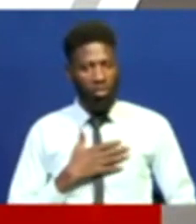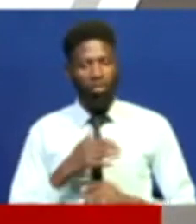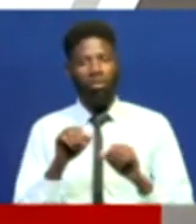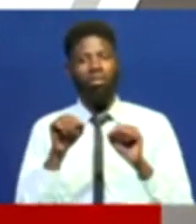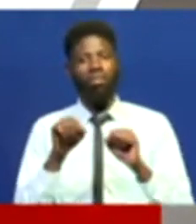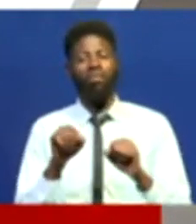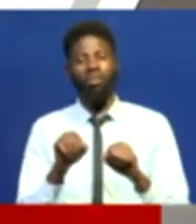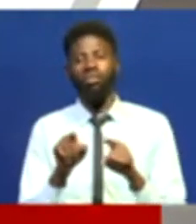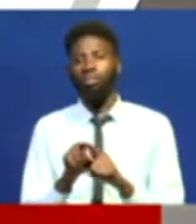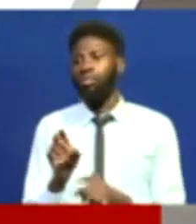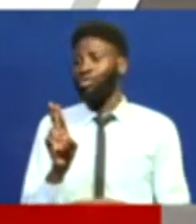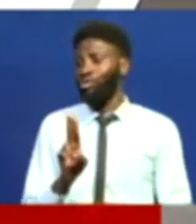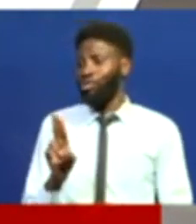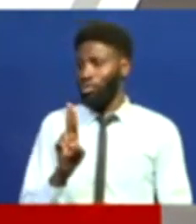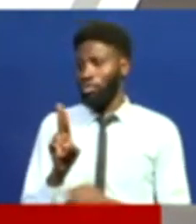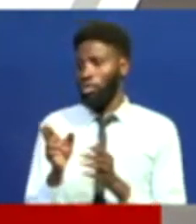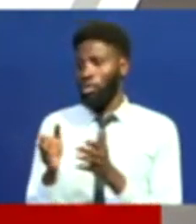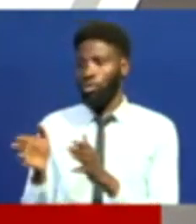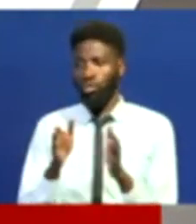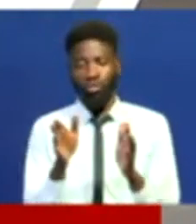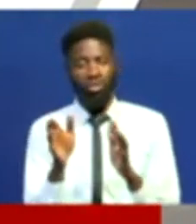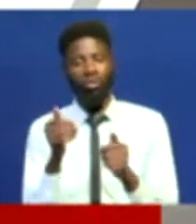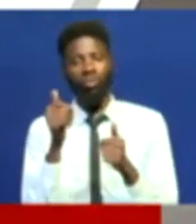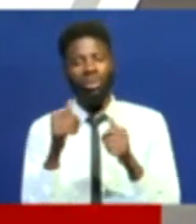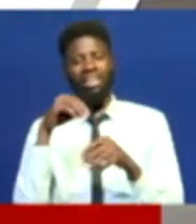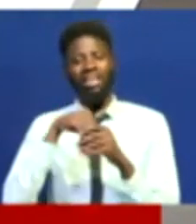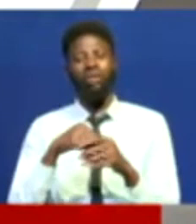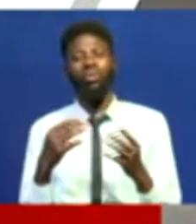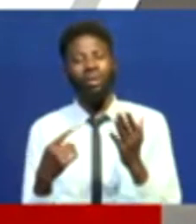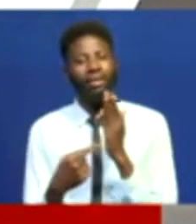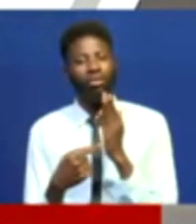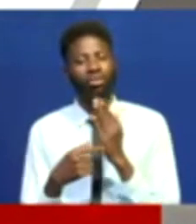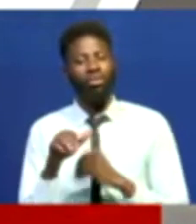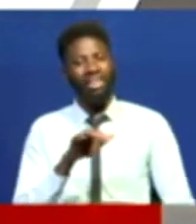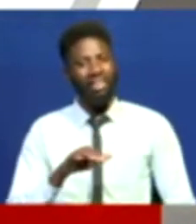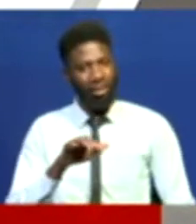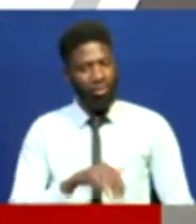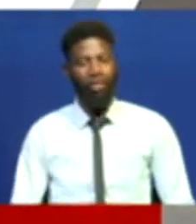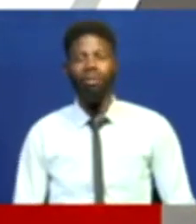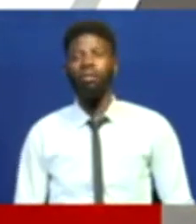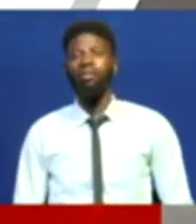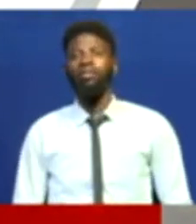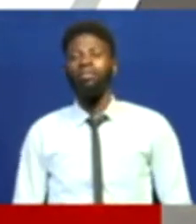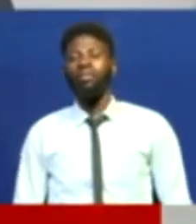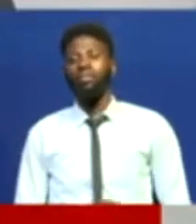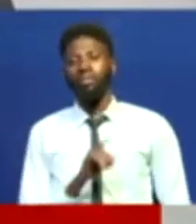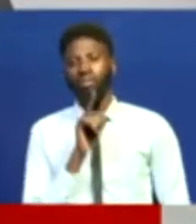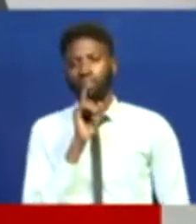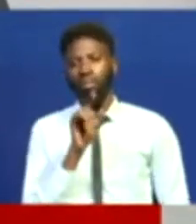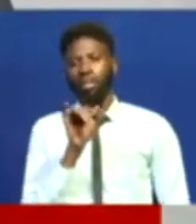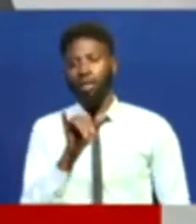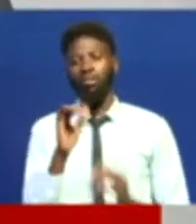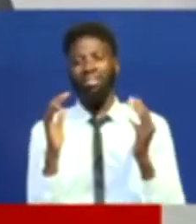take advantage of the opportunities that are in the digital space. Mm-hmm. So this